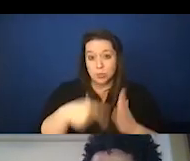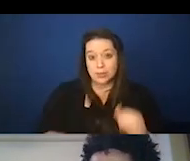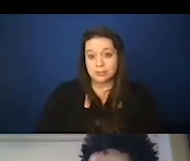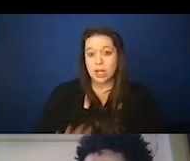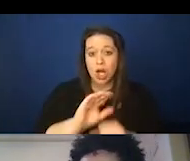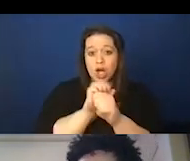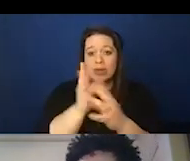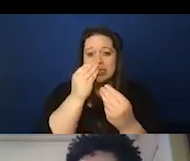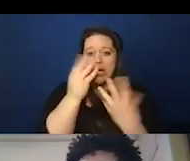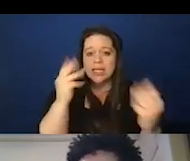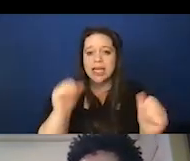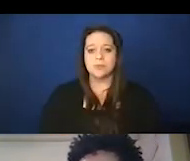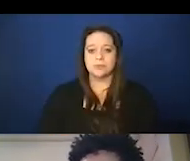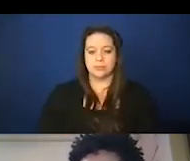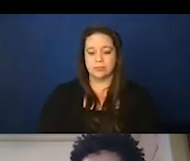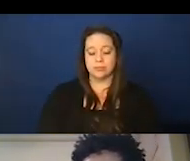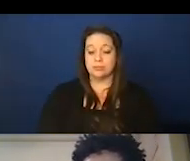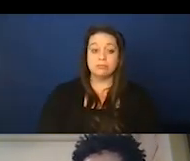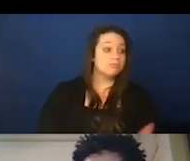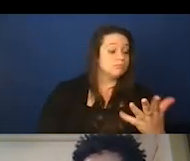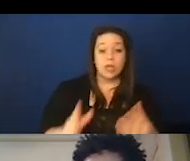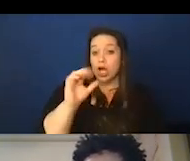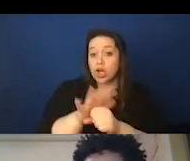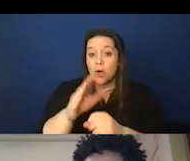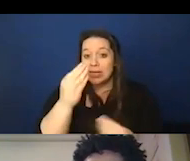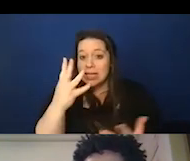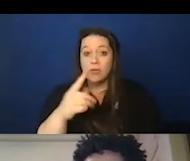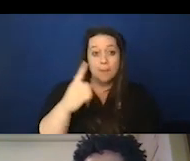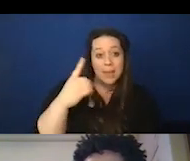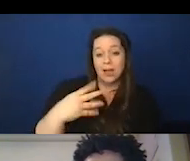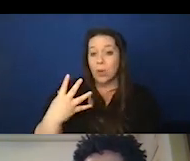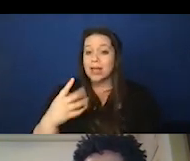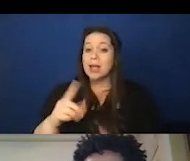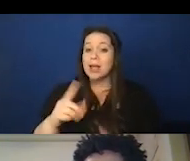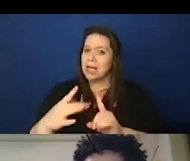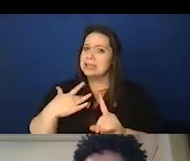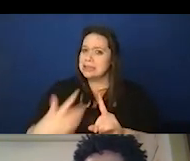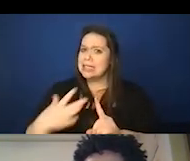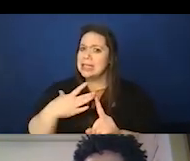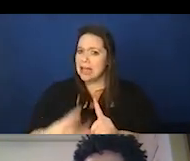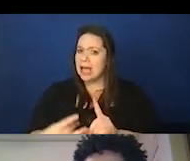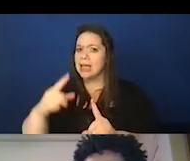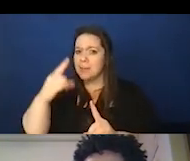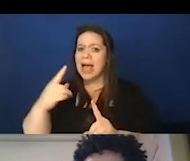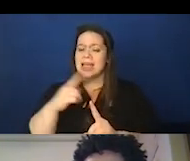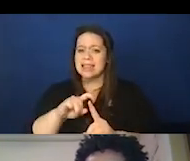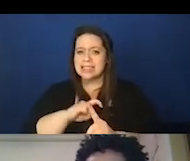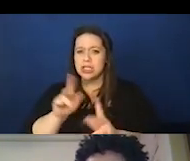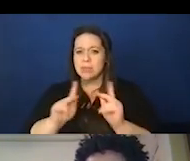care. COVID doesn't care whether you're black, white, except it does tend to like Black and Latino folks more than